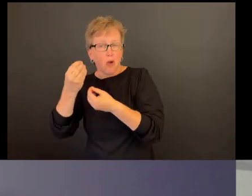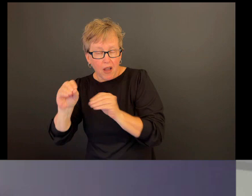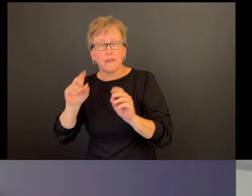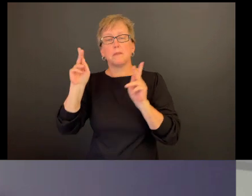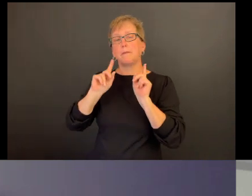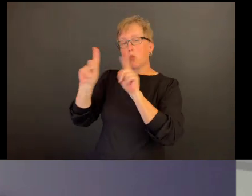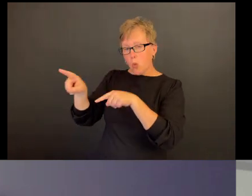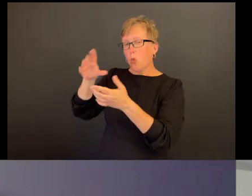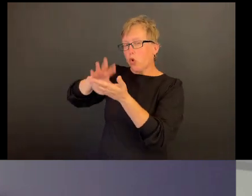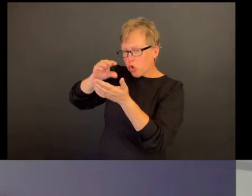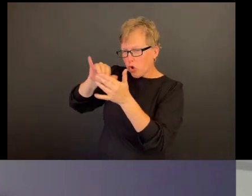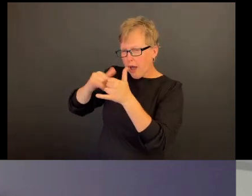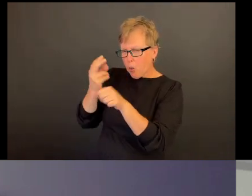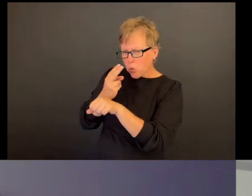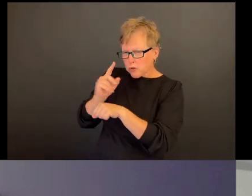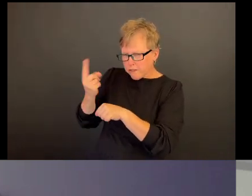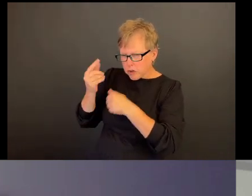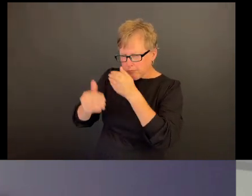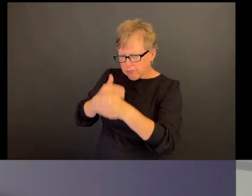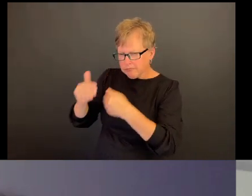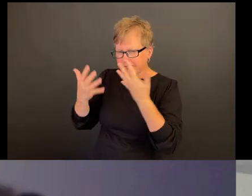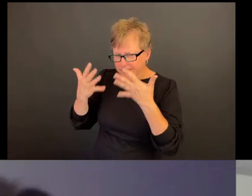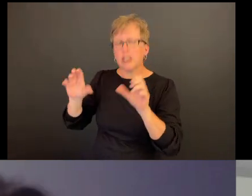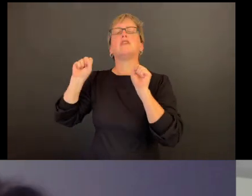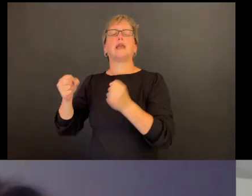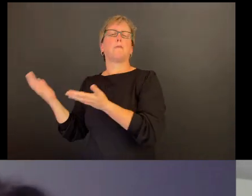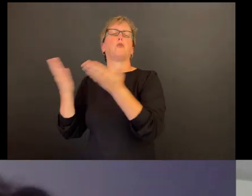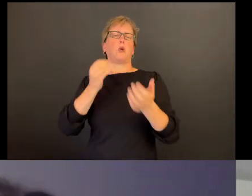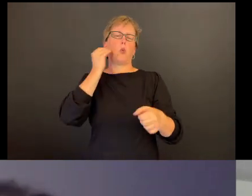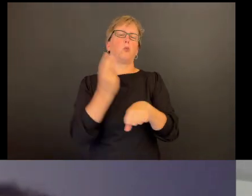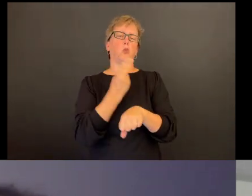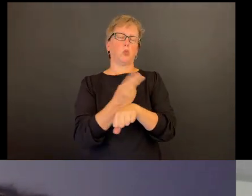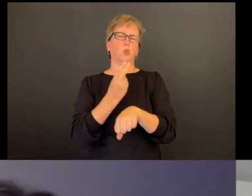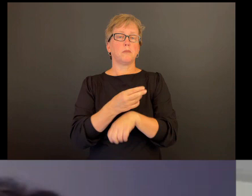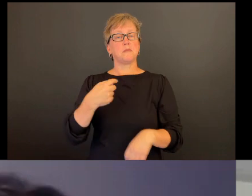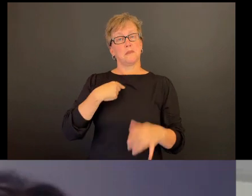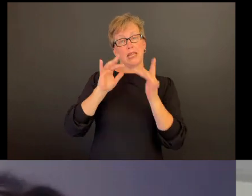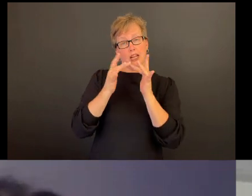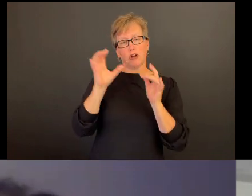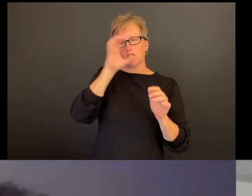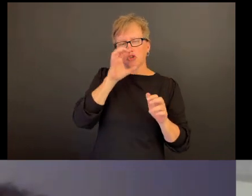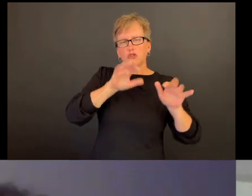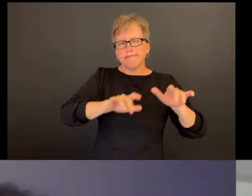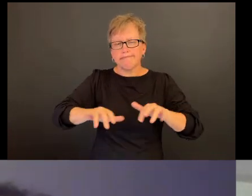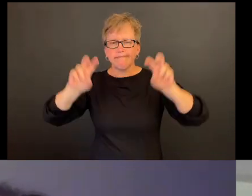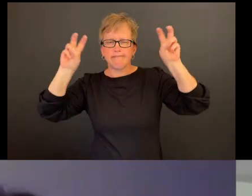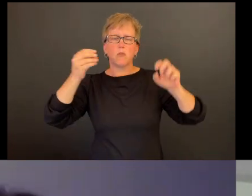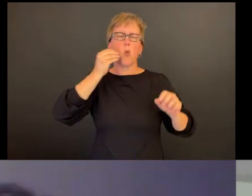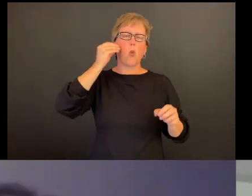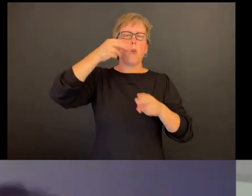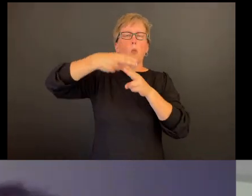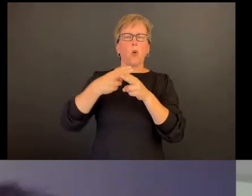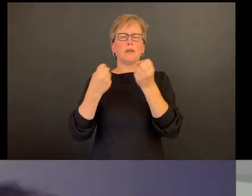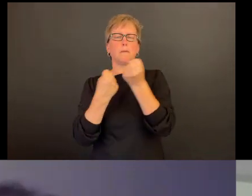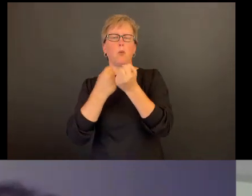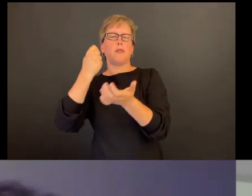then you would graduate to one of these home products. And again, I just look up home weight supported walking and see